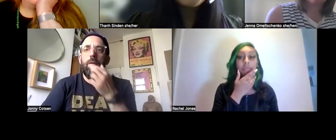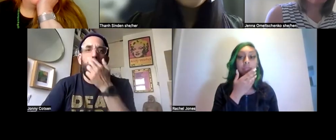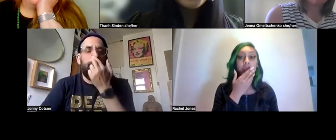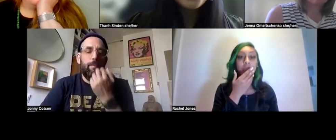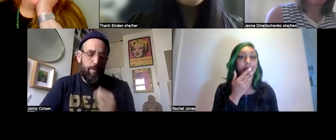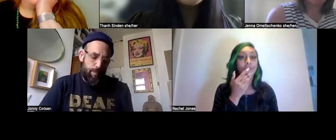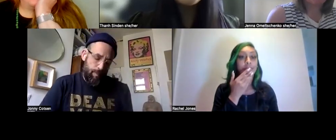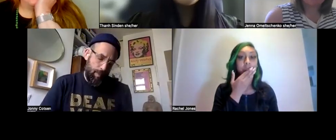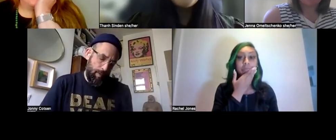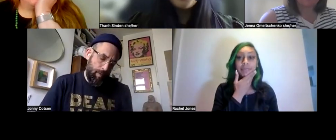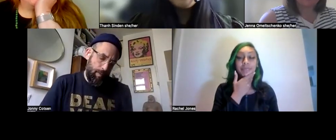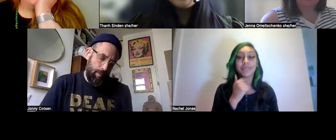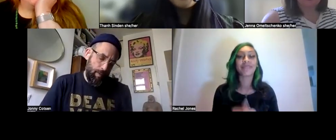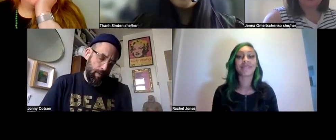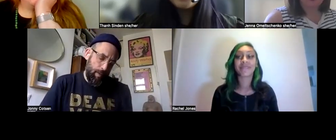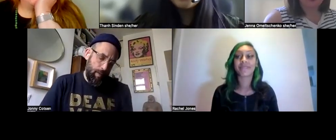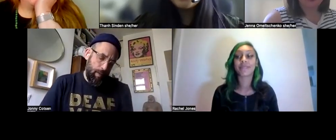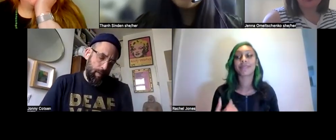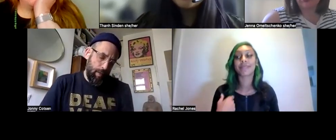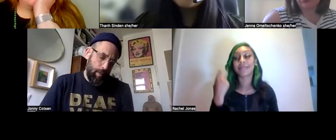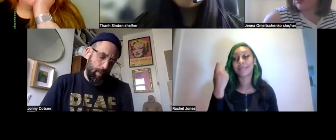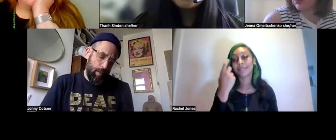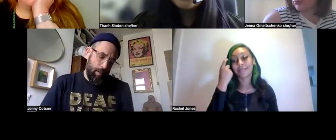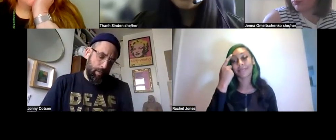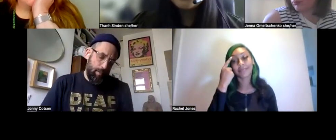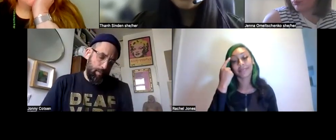Tan, did you want to talk? Yeah, so I think that